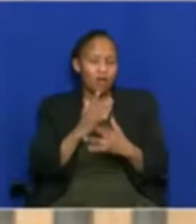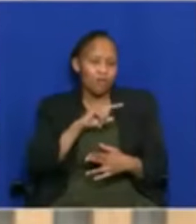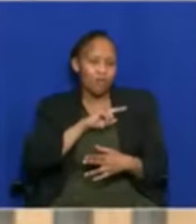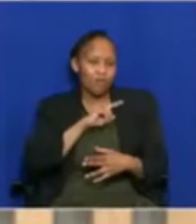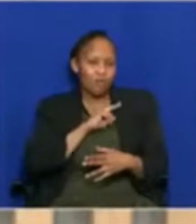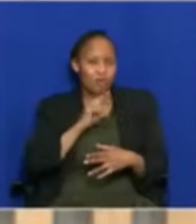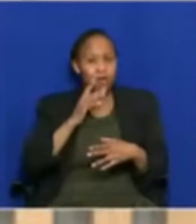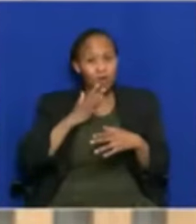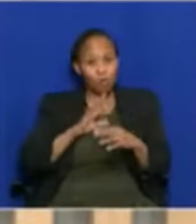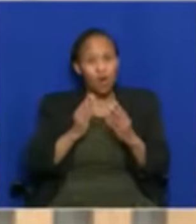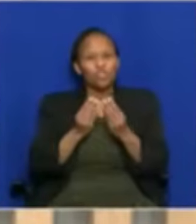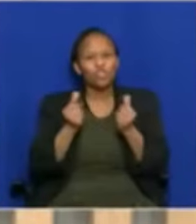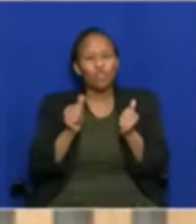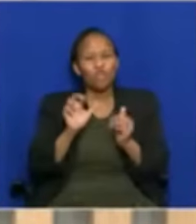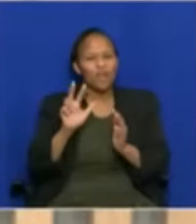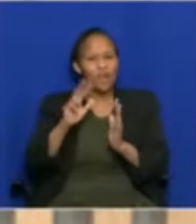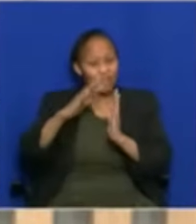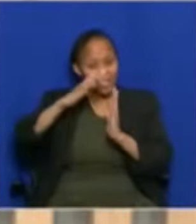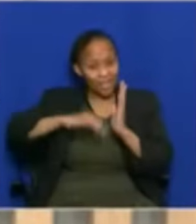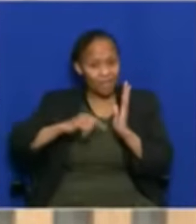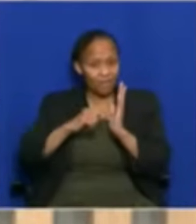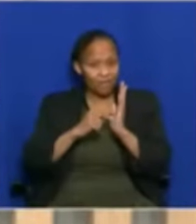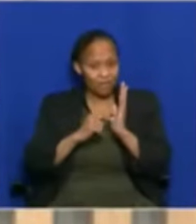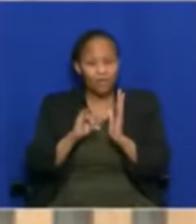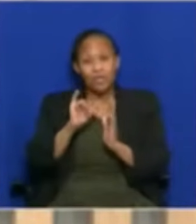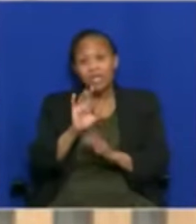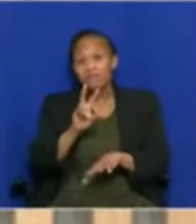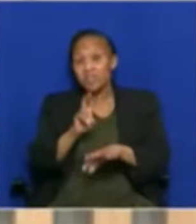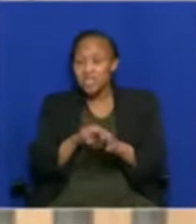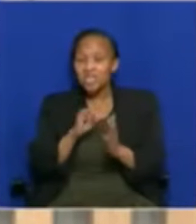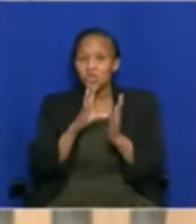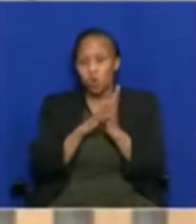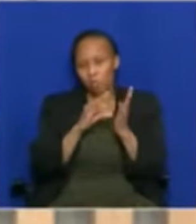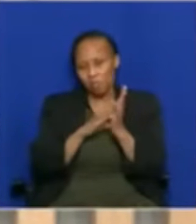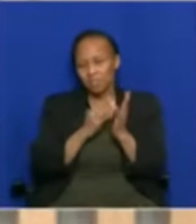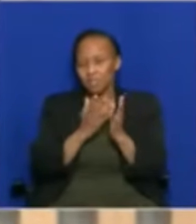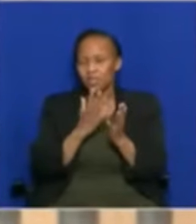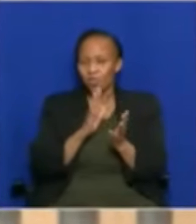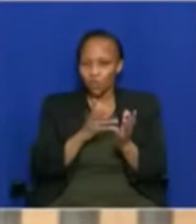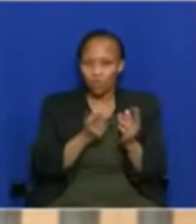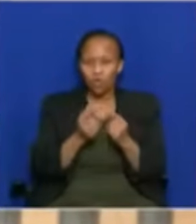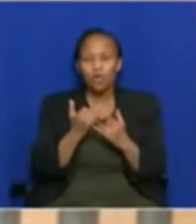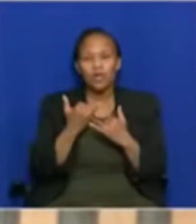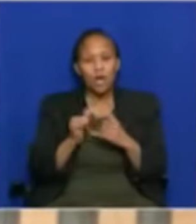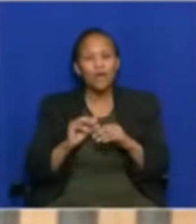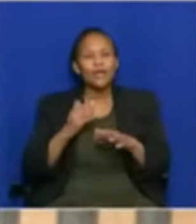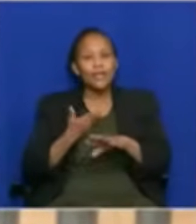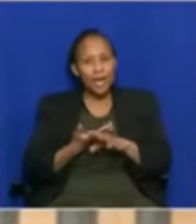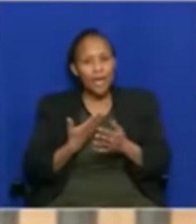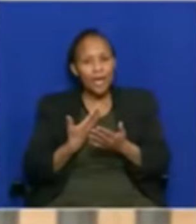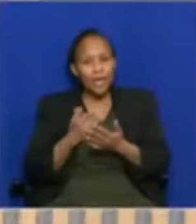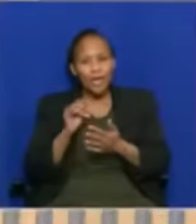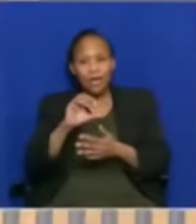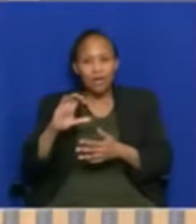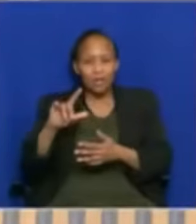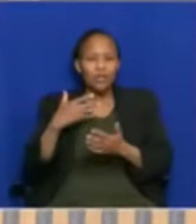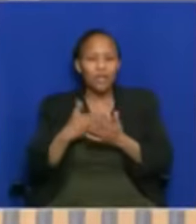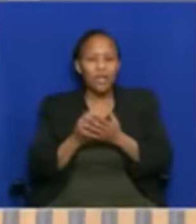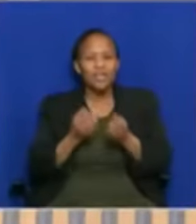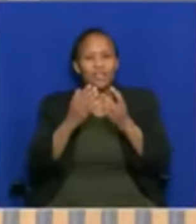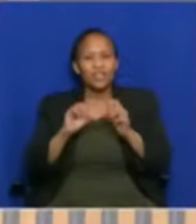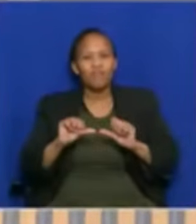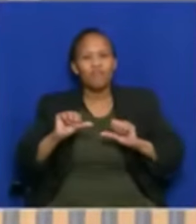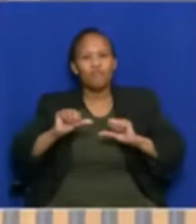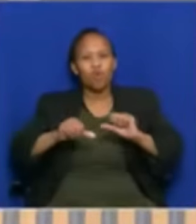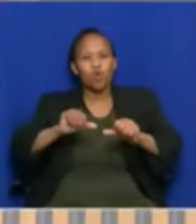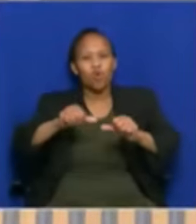least it's before the Colonel, he then is able to give this chronology of events based on his own document, yes. I will not say 5 minutes, will come